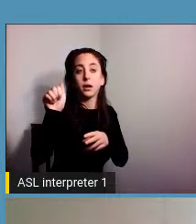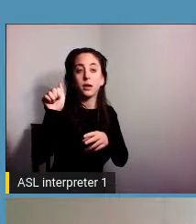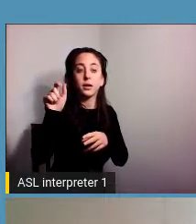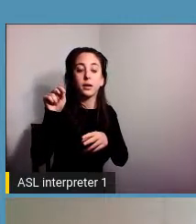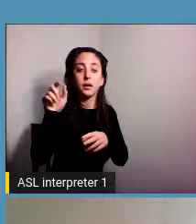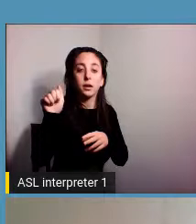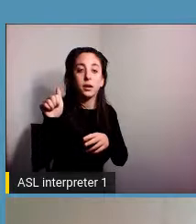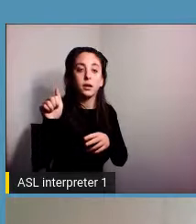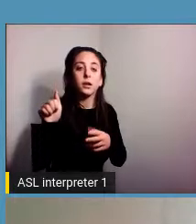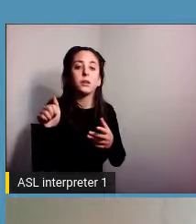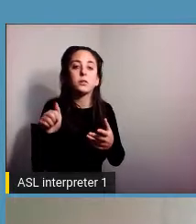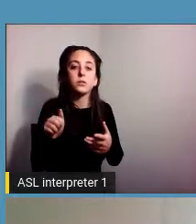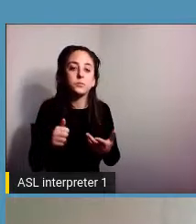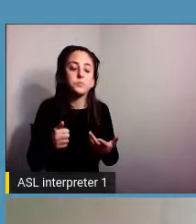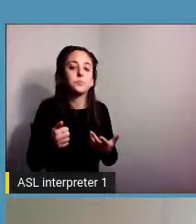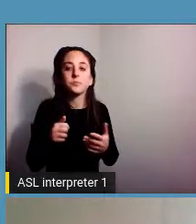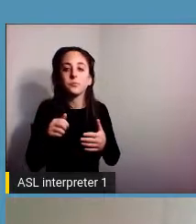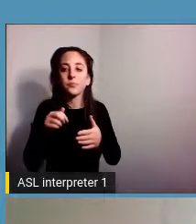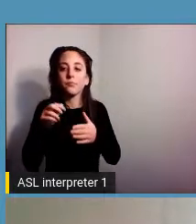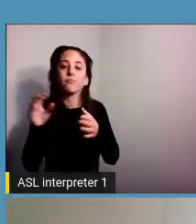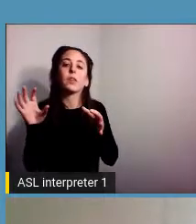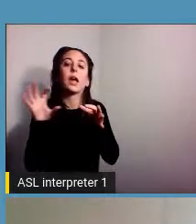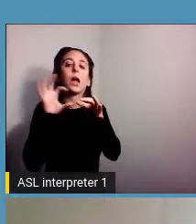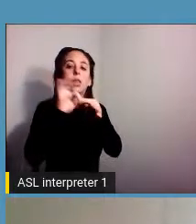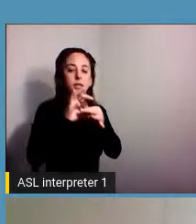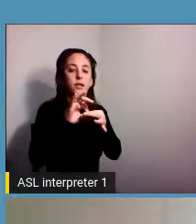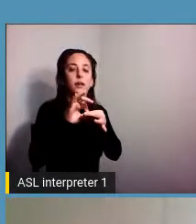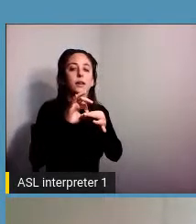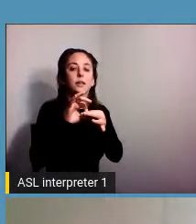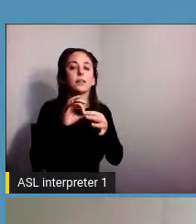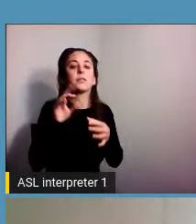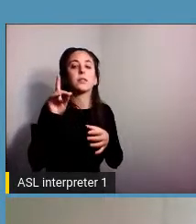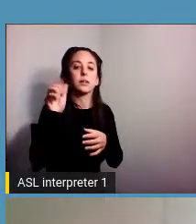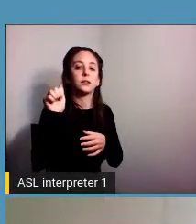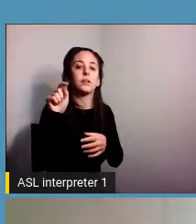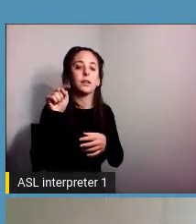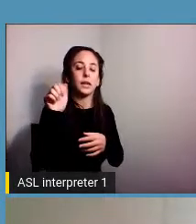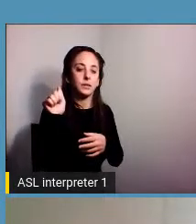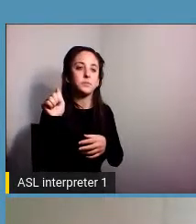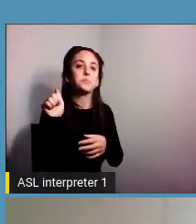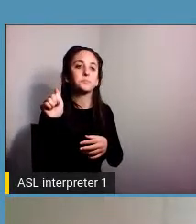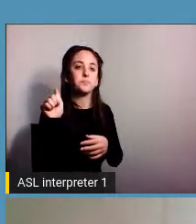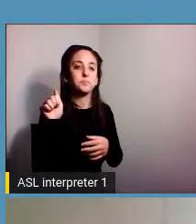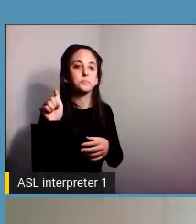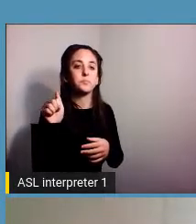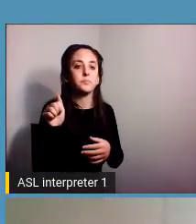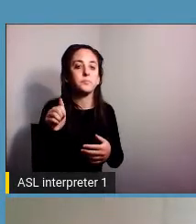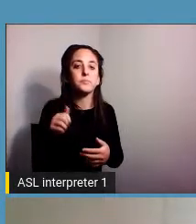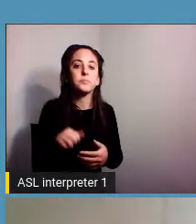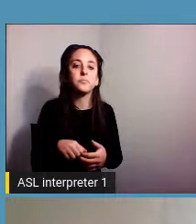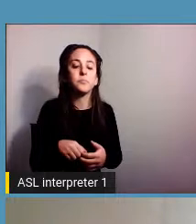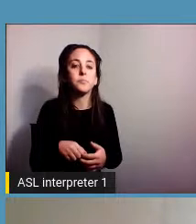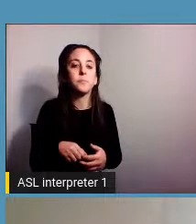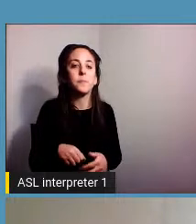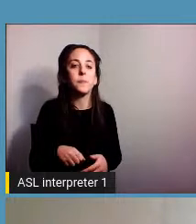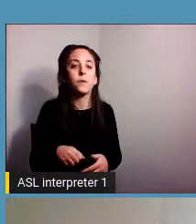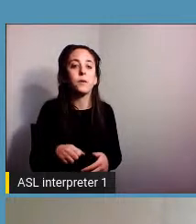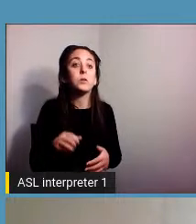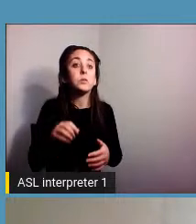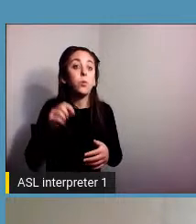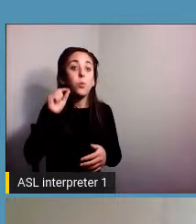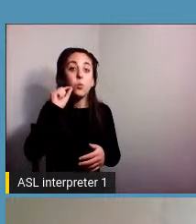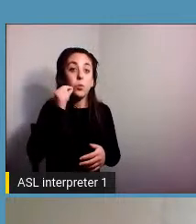SciDoc conceptual reference model, also known as the SciDoc CRM, which is a semantic ontology. And here's what's really